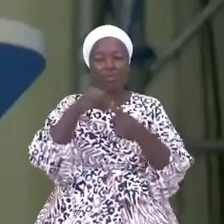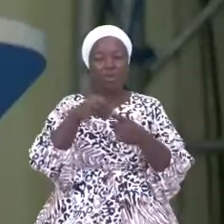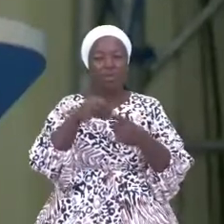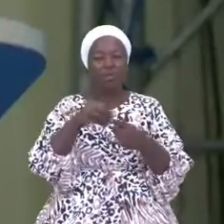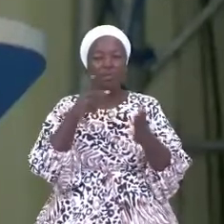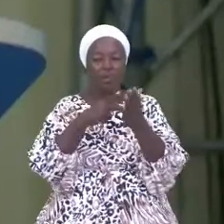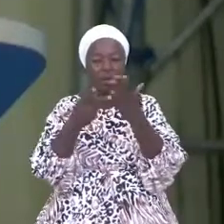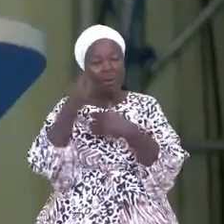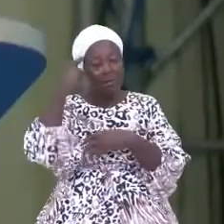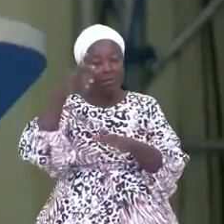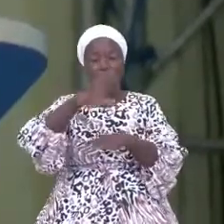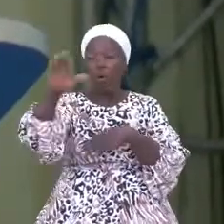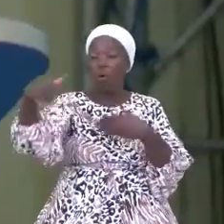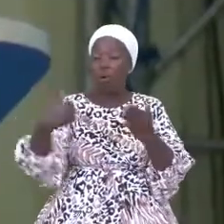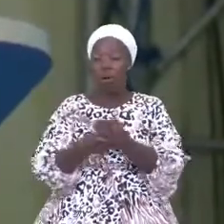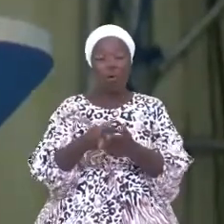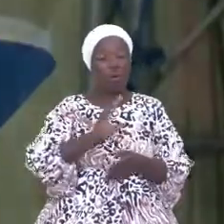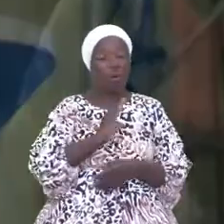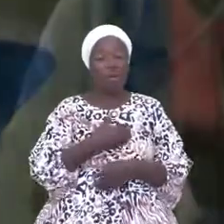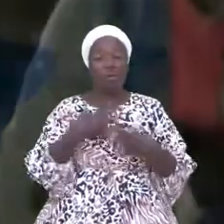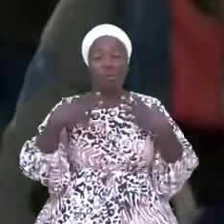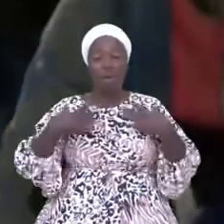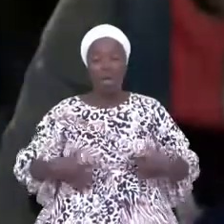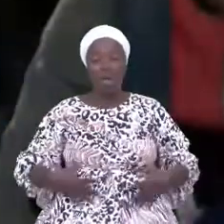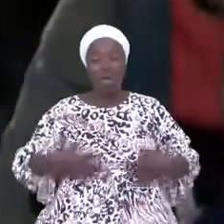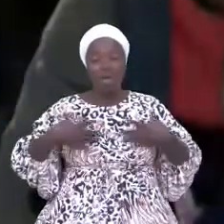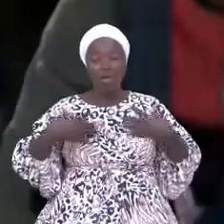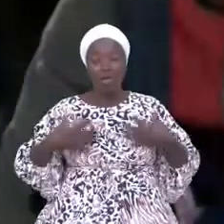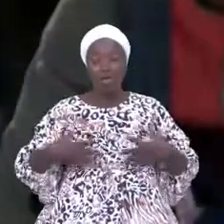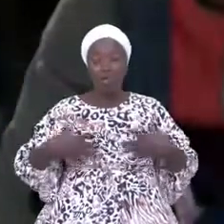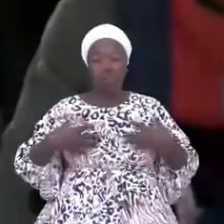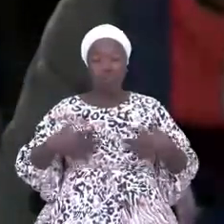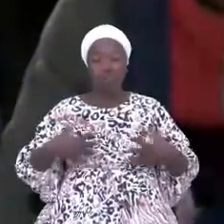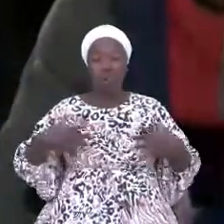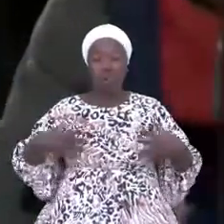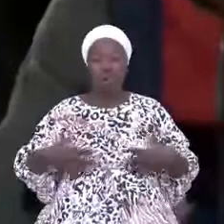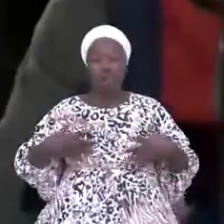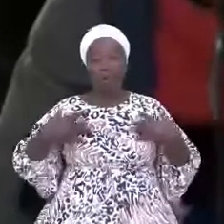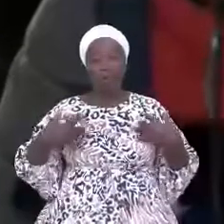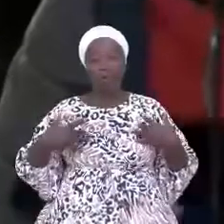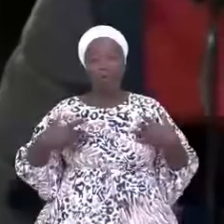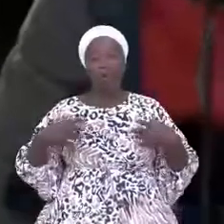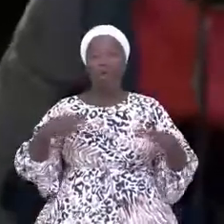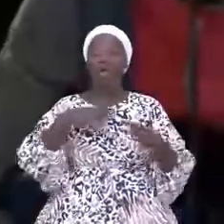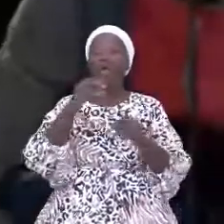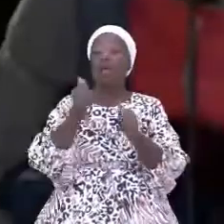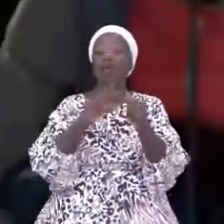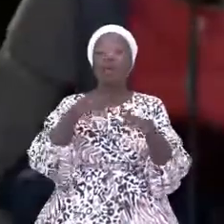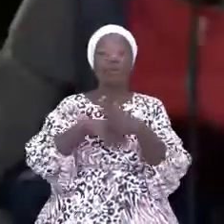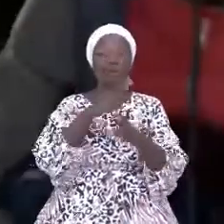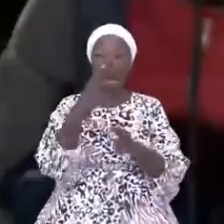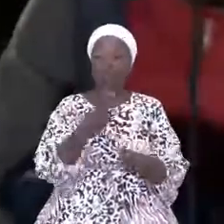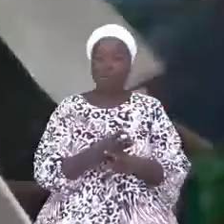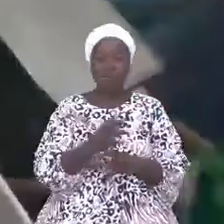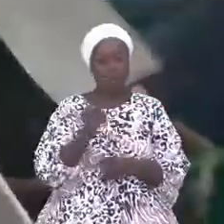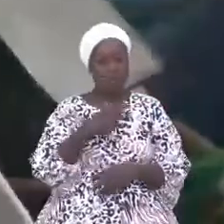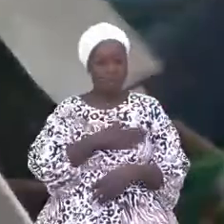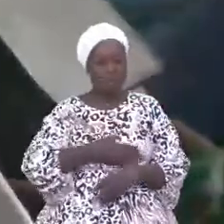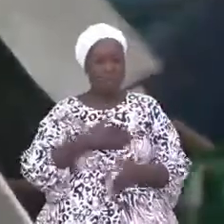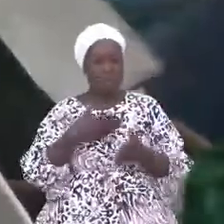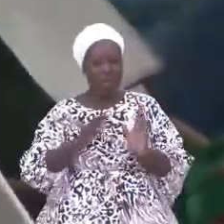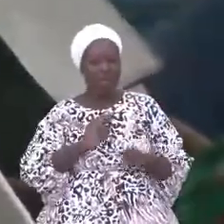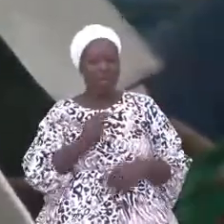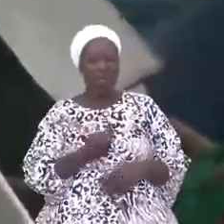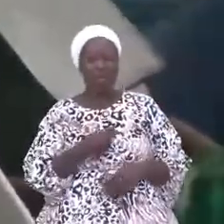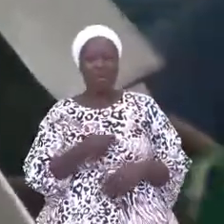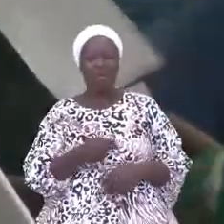youth all over the globe. It's global. So let's prepare for it. And let's be praying for our